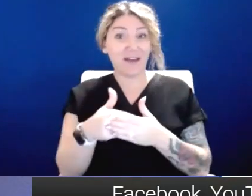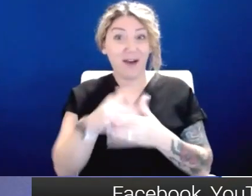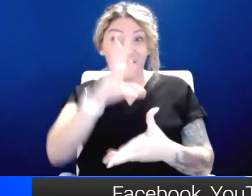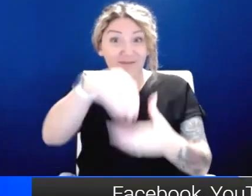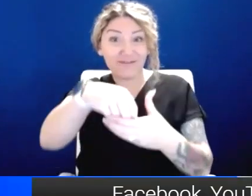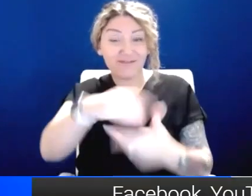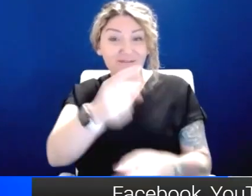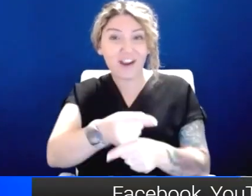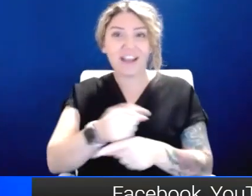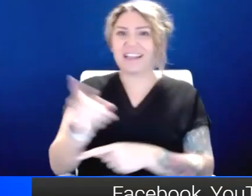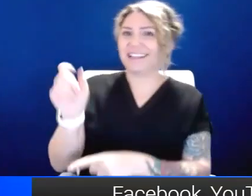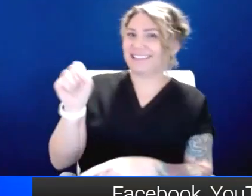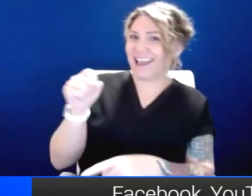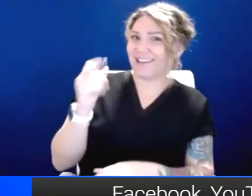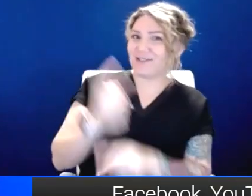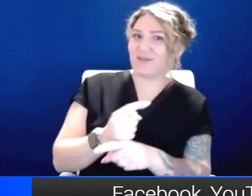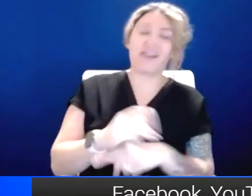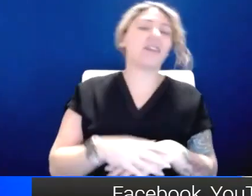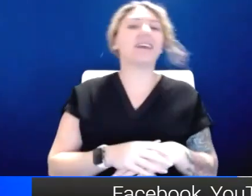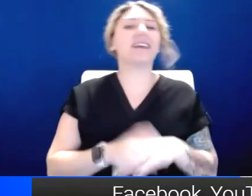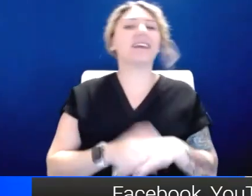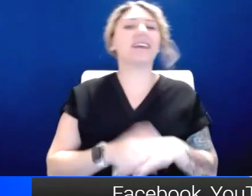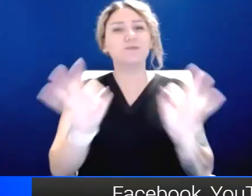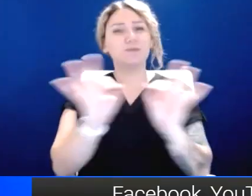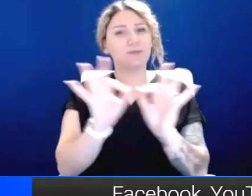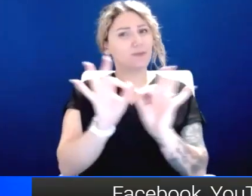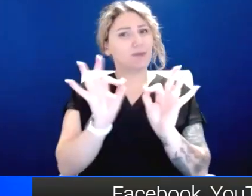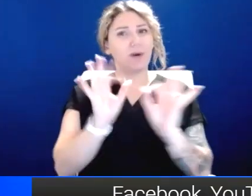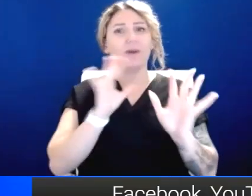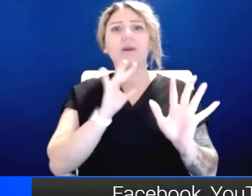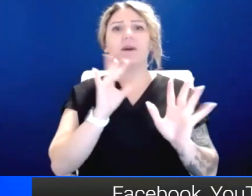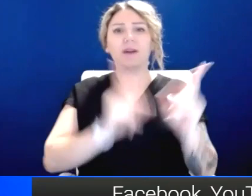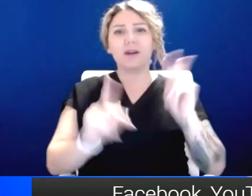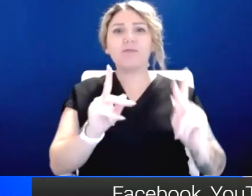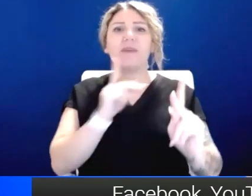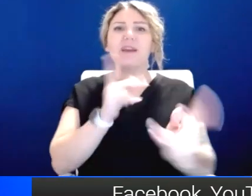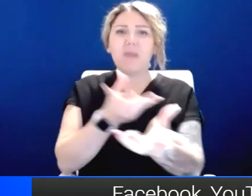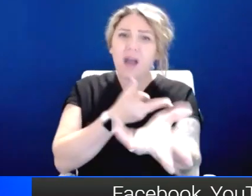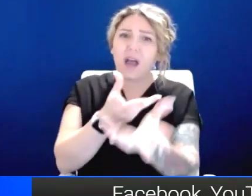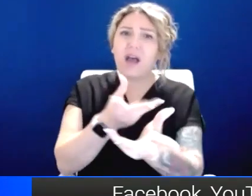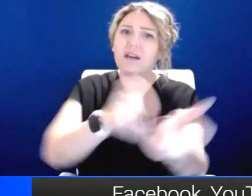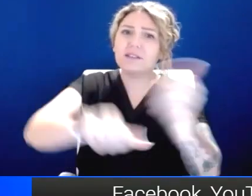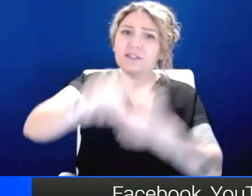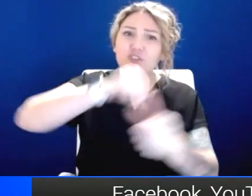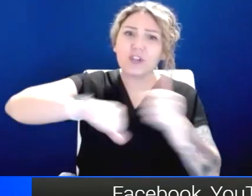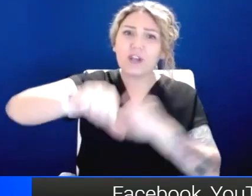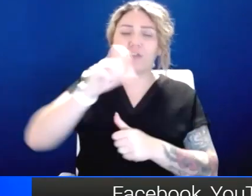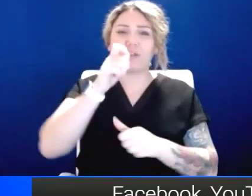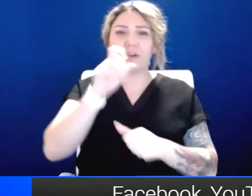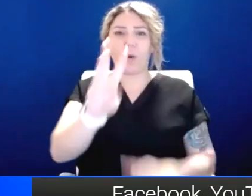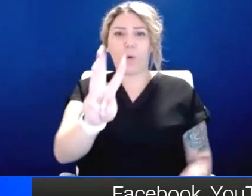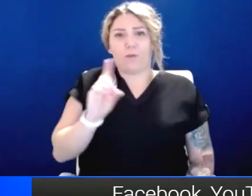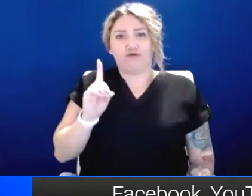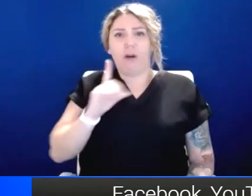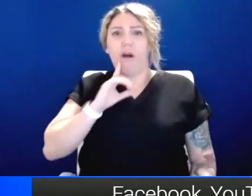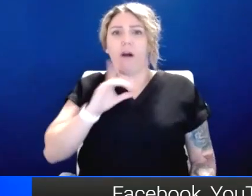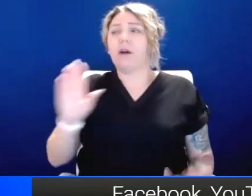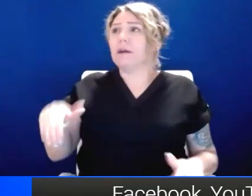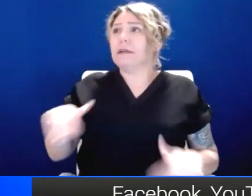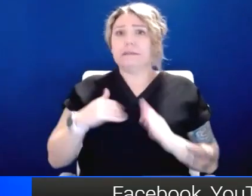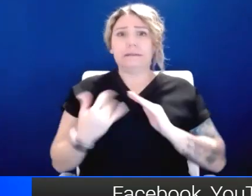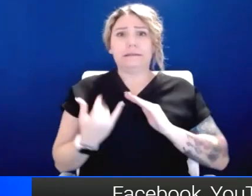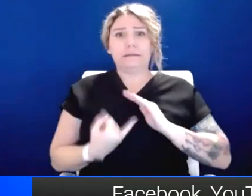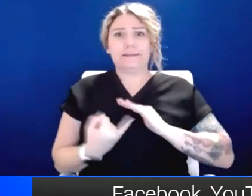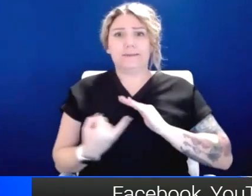right. I mean, it is extremely important that people talk to one another. They don't withdraw from it. And the thing is that when they